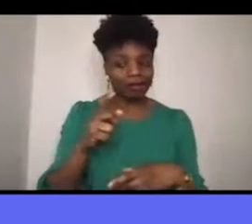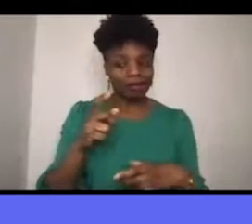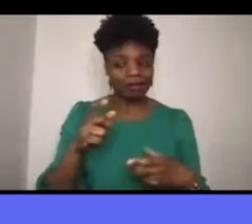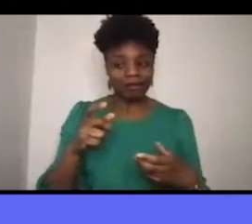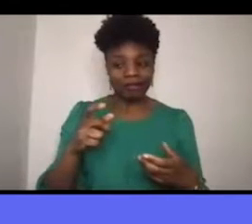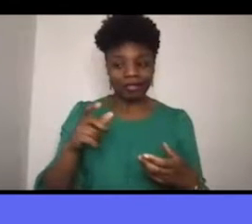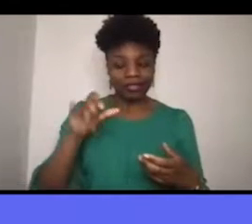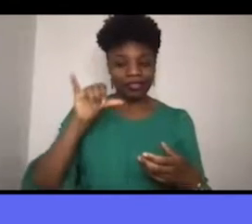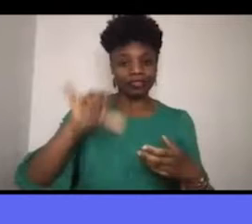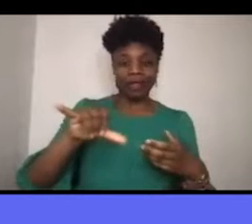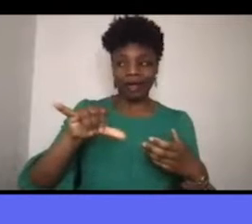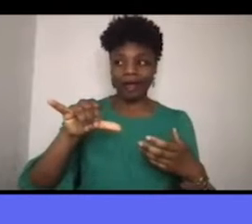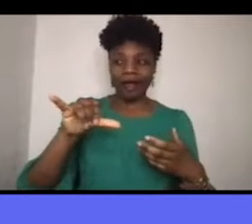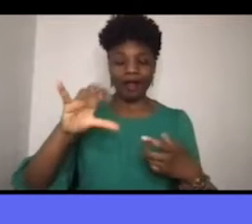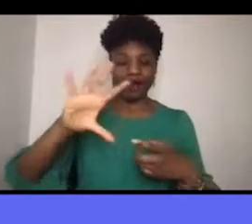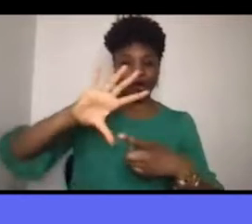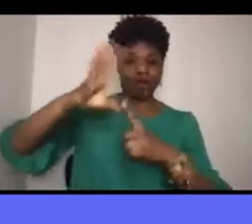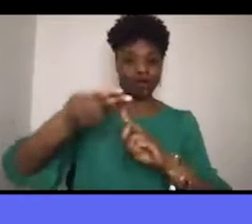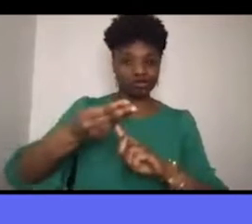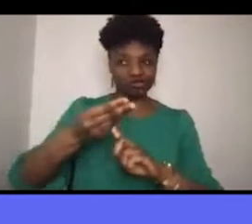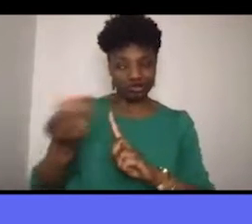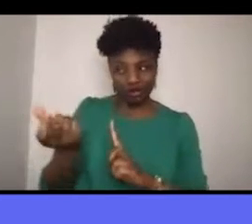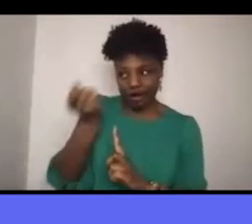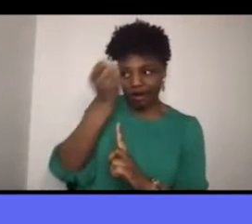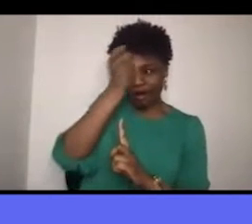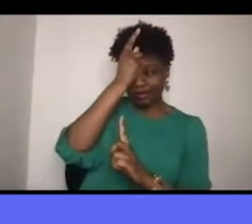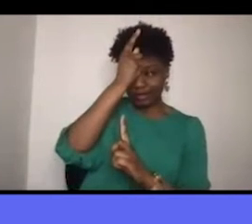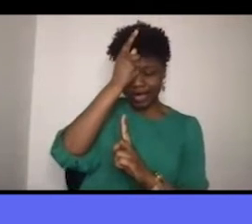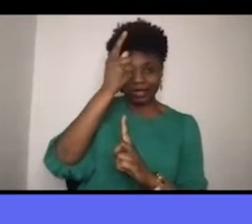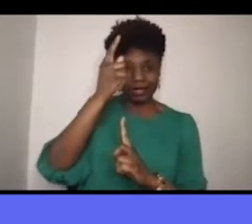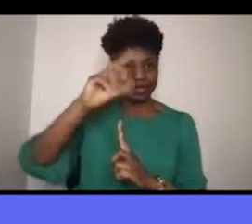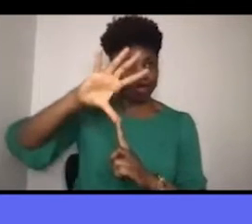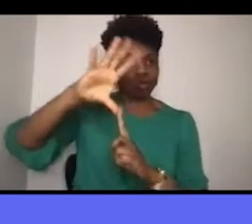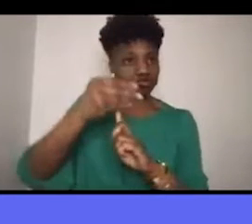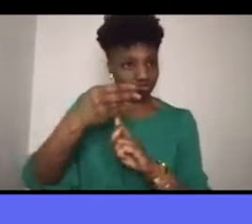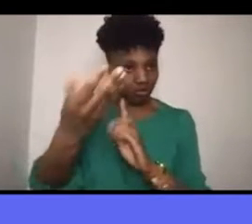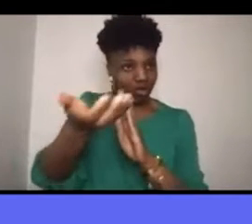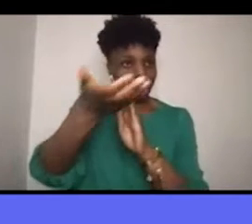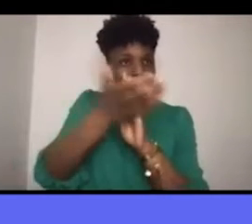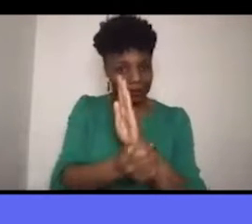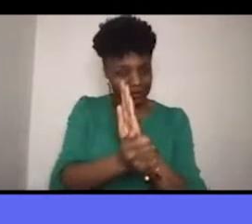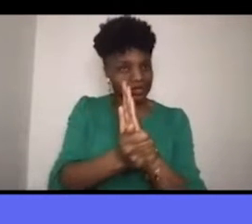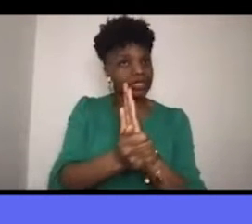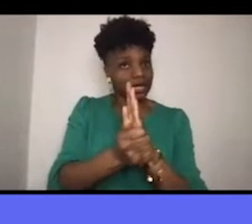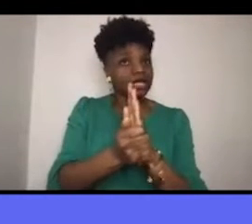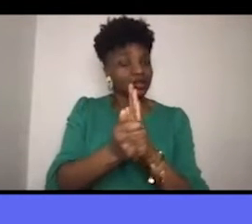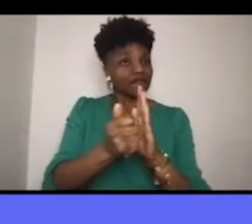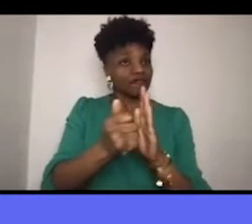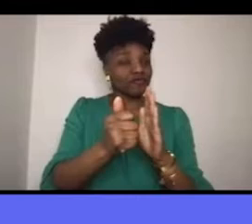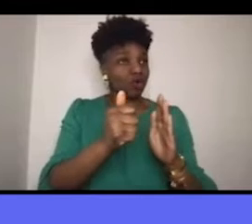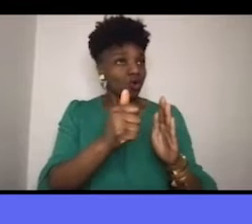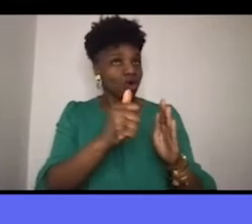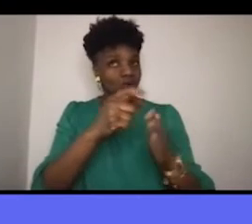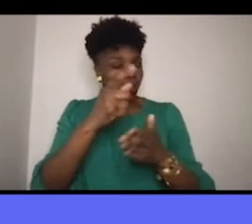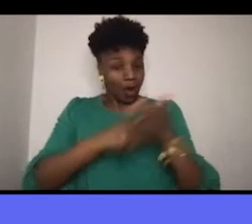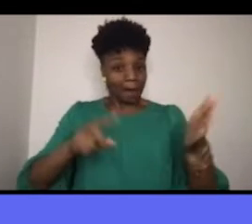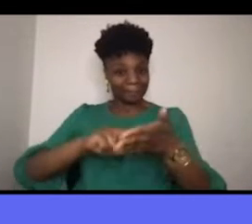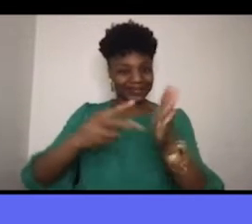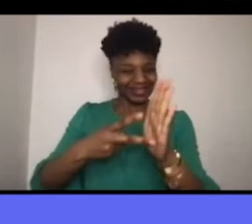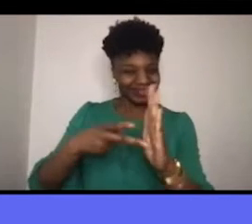that foundation, that cultural context, that cultural competency to effectively interpret, the meaning